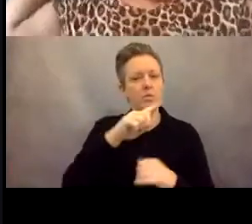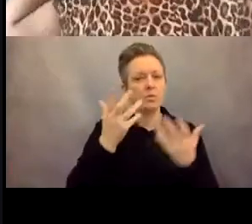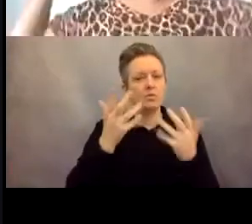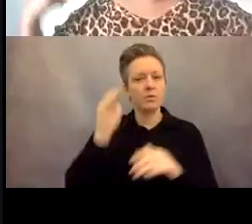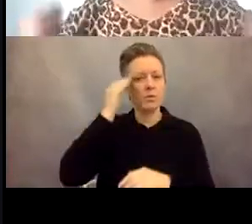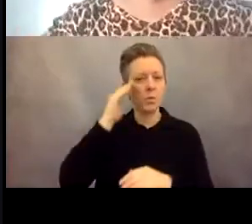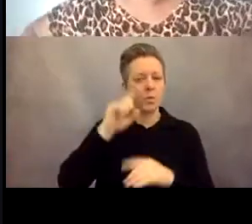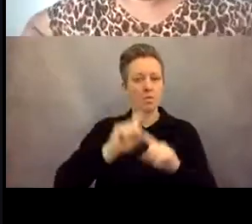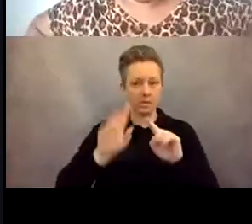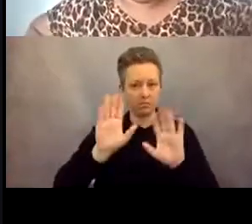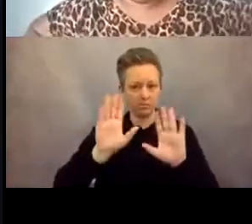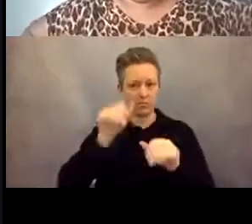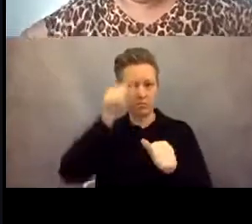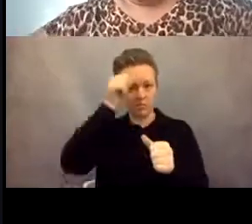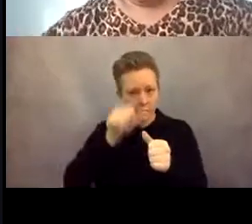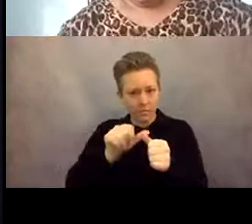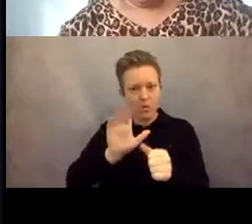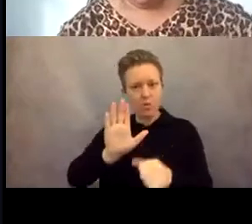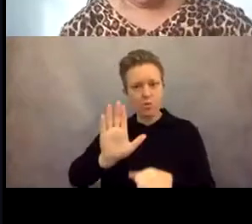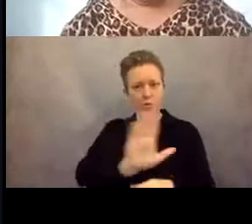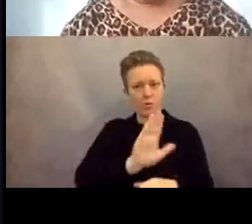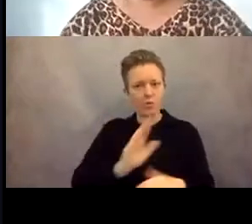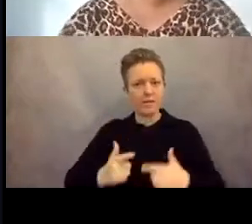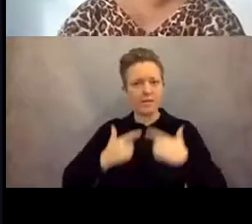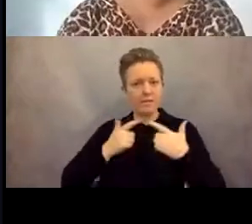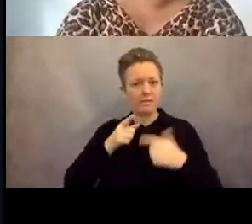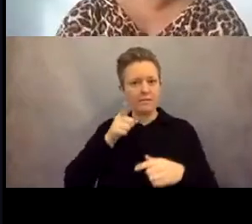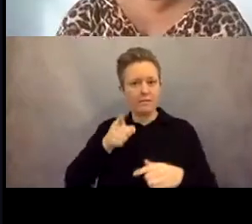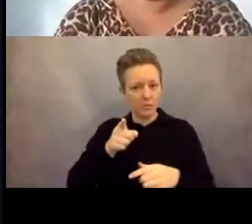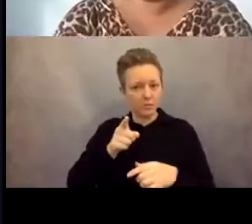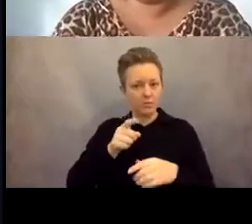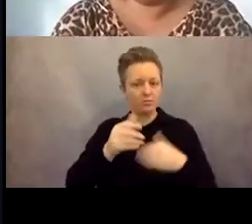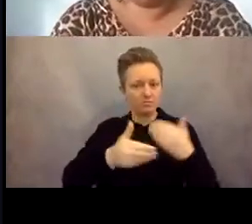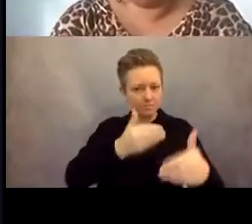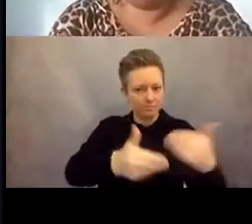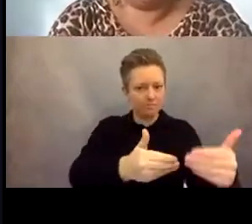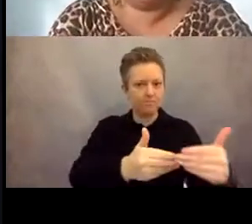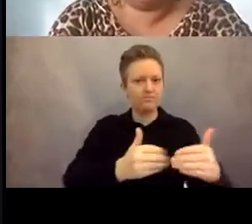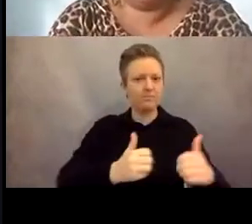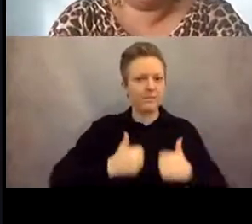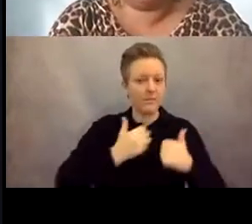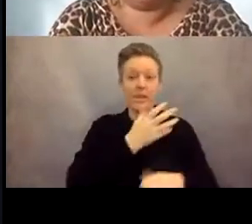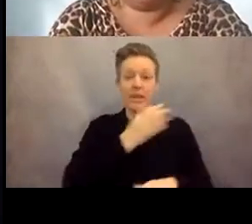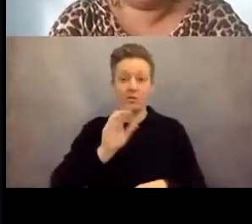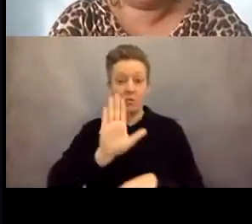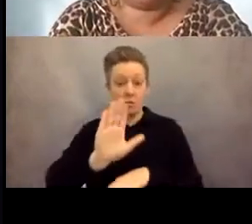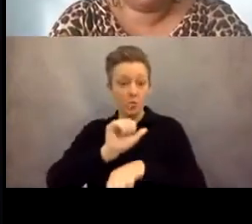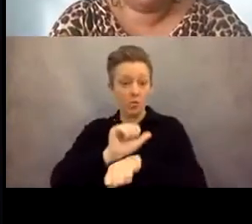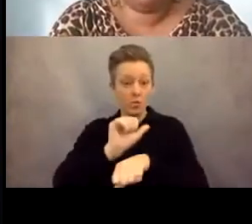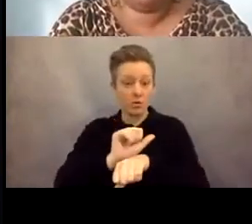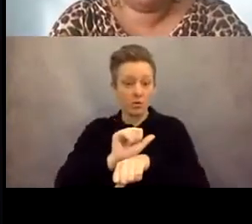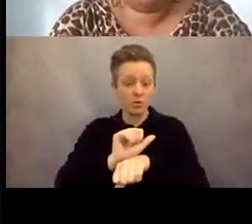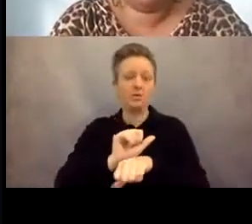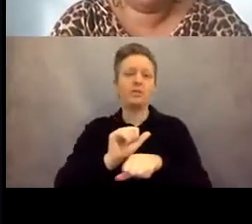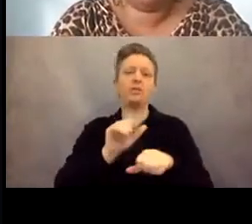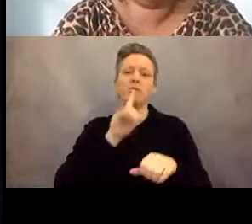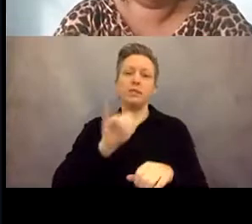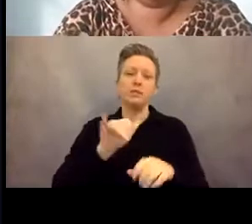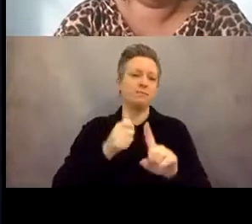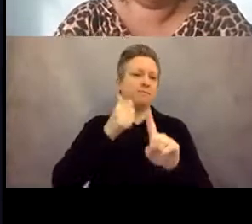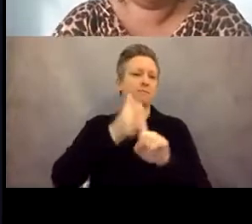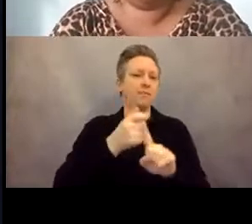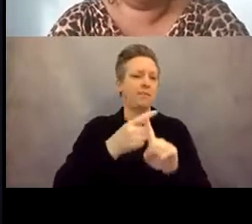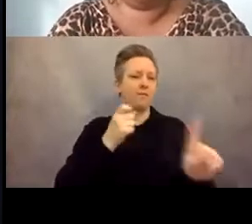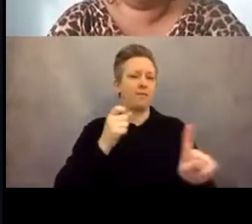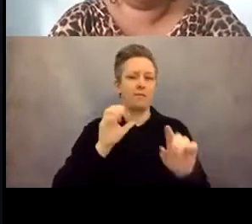you're impacted by the lives you're living and the work you're doing is intimately tied to the fact that we're in a society with so much supremacy.